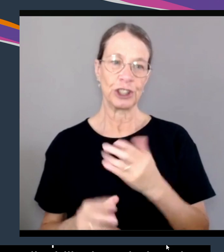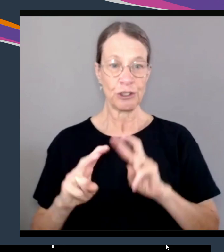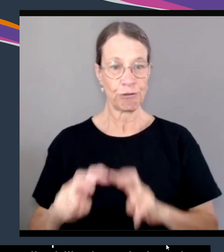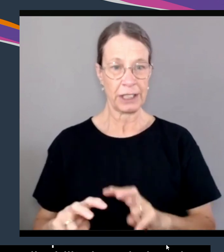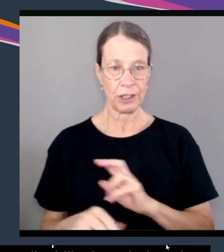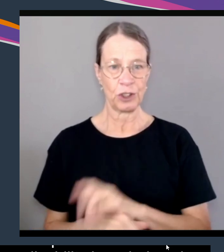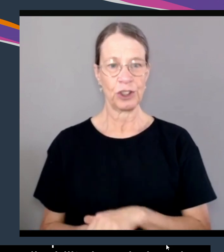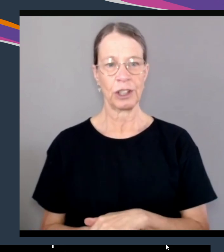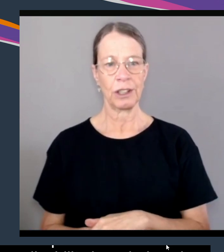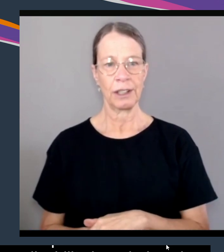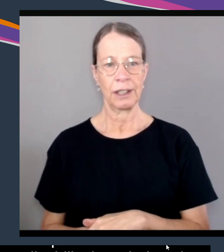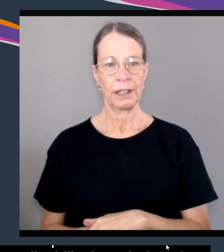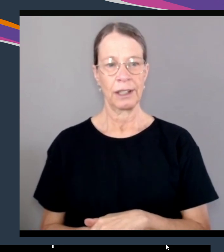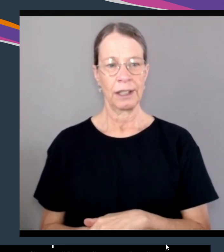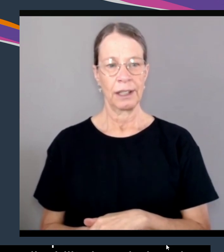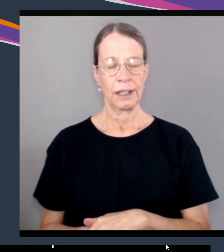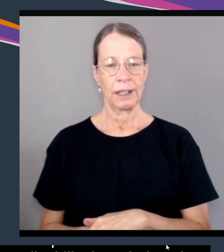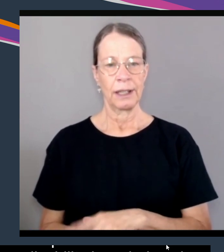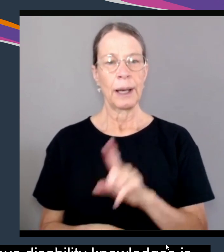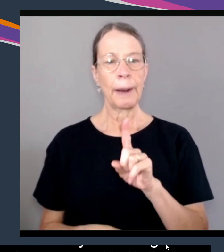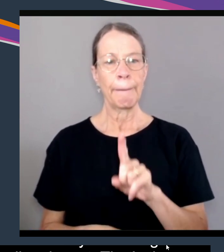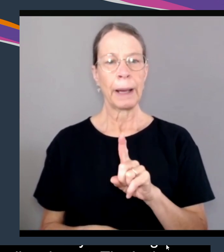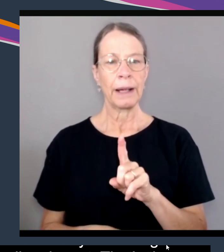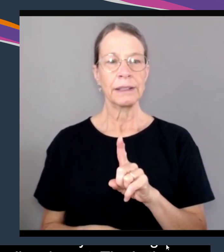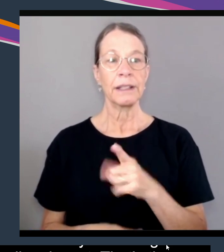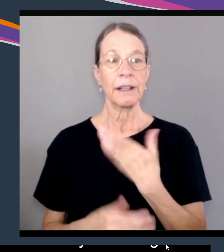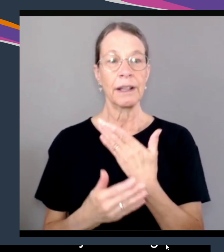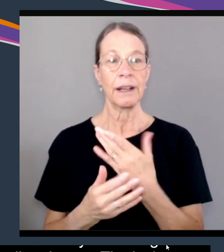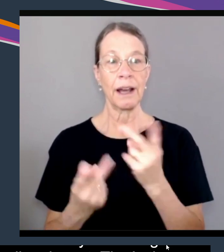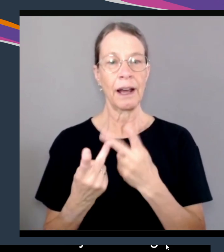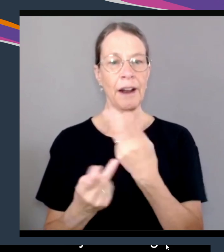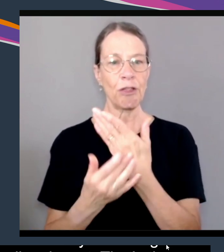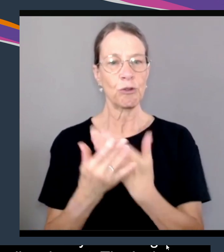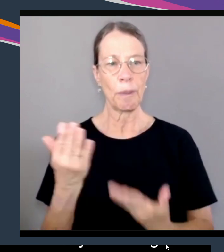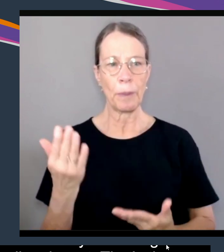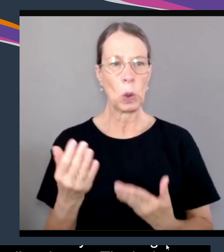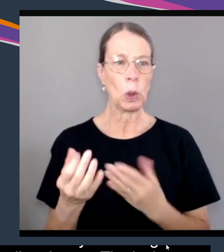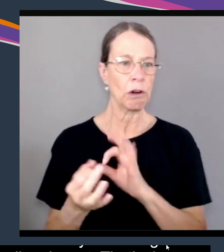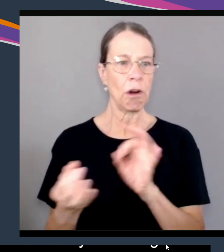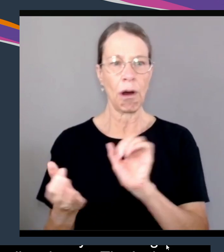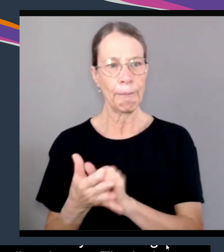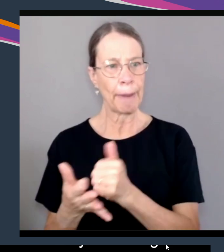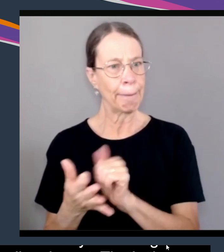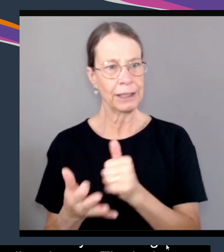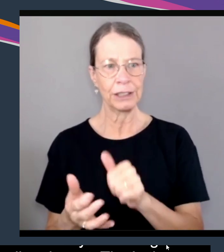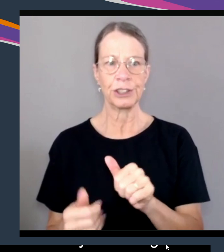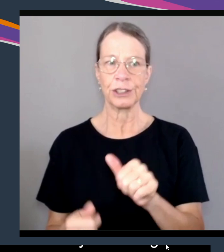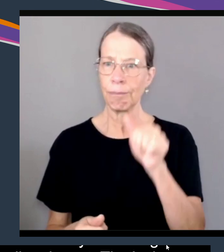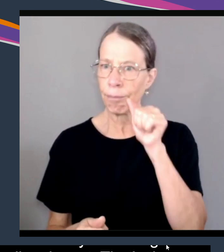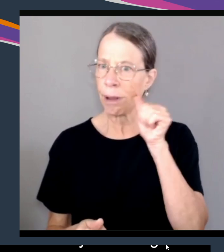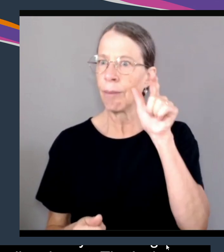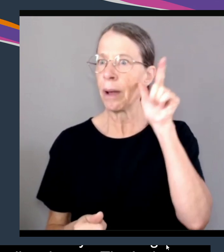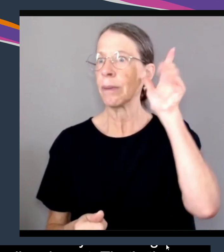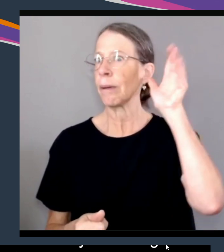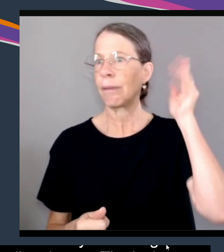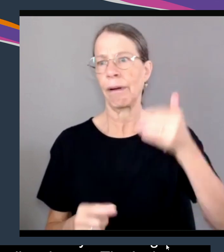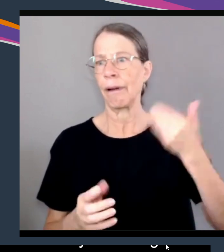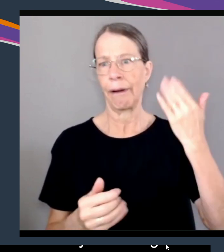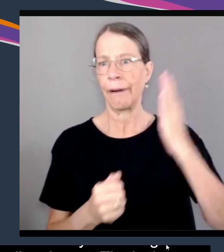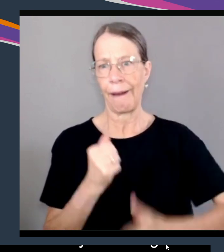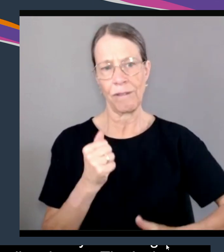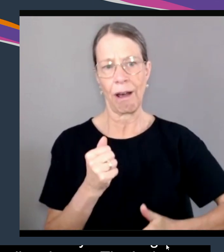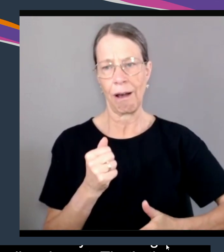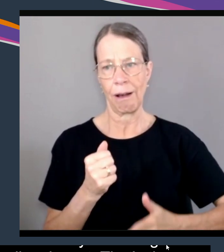the report that was not published yesterday or the day before or any day prior to that, and that is